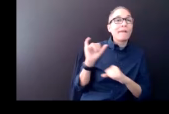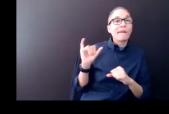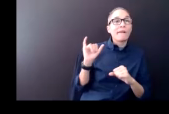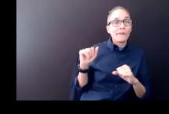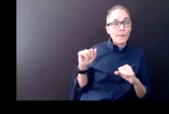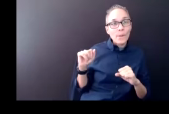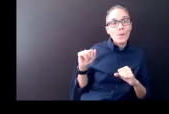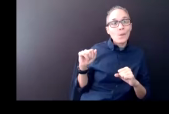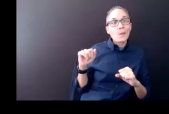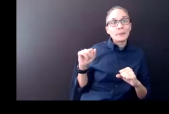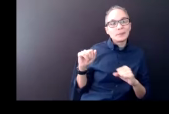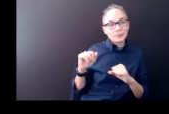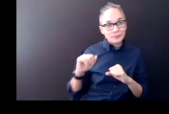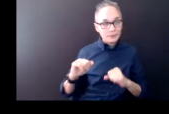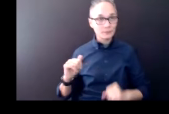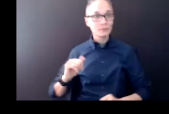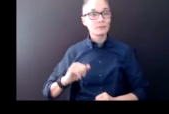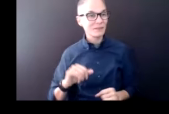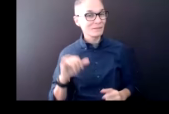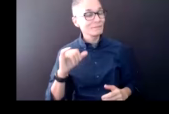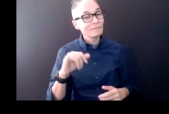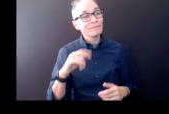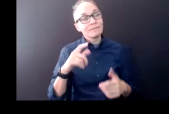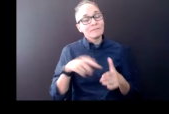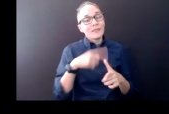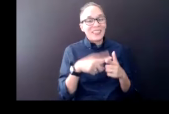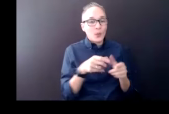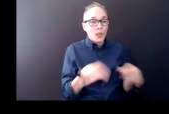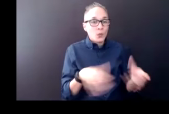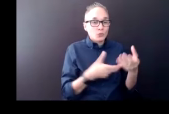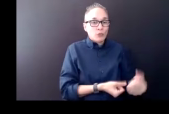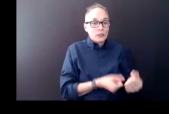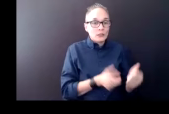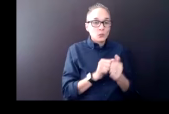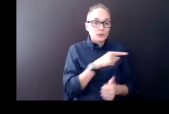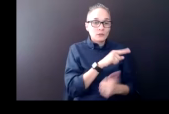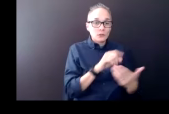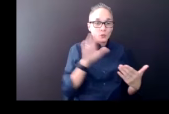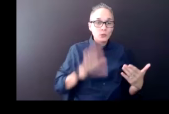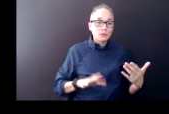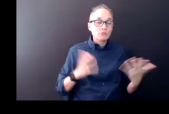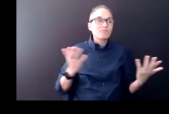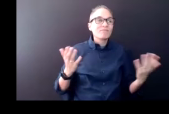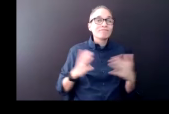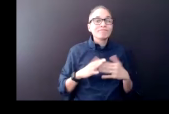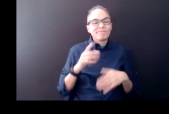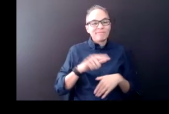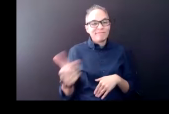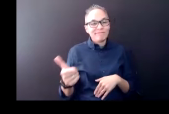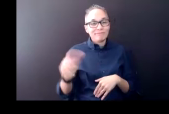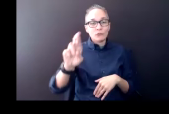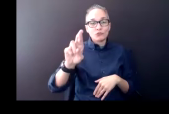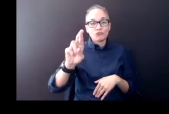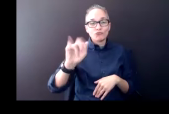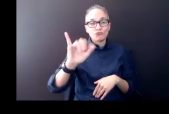lot more lose a lot more trust on the students end. But I want to hand it off to Rick now to